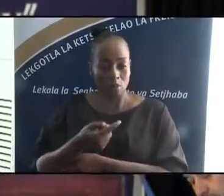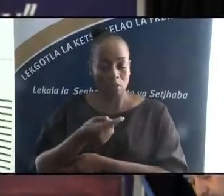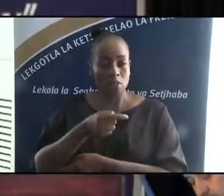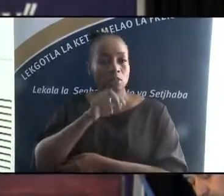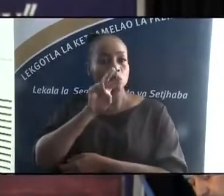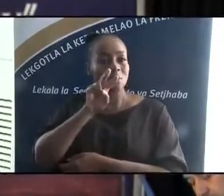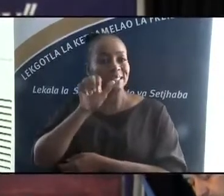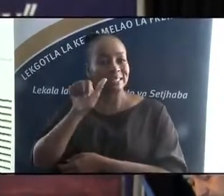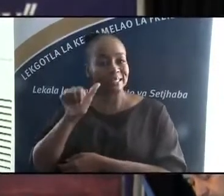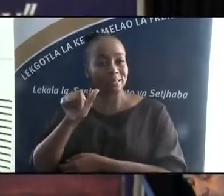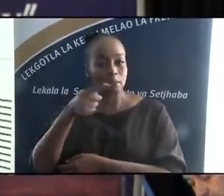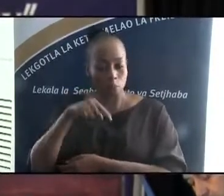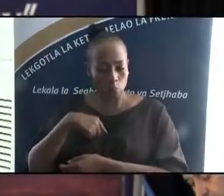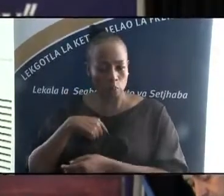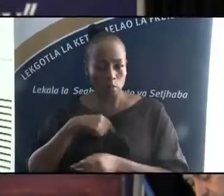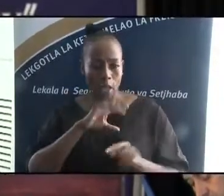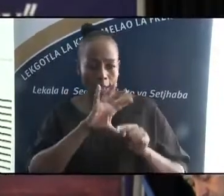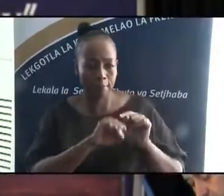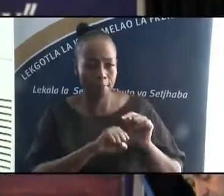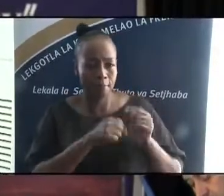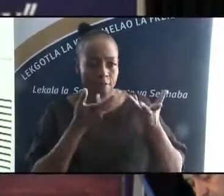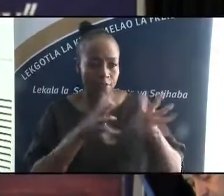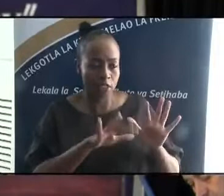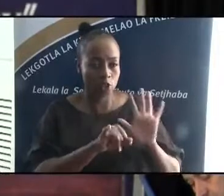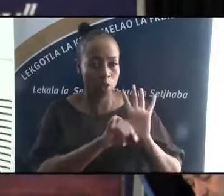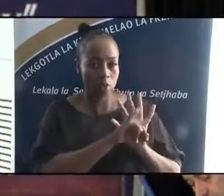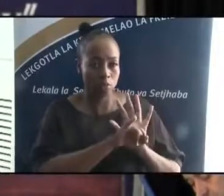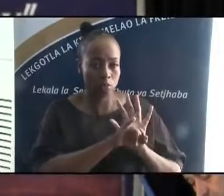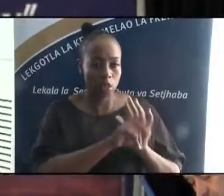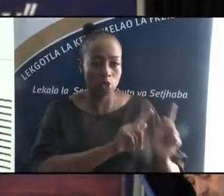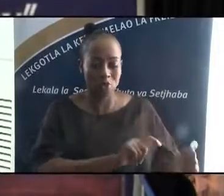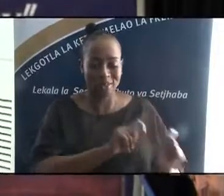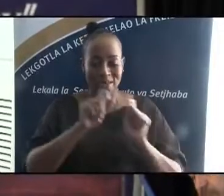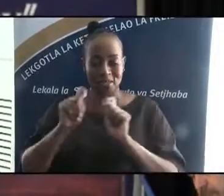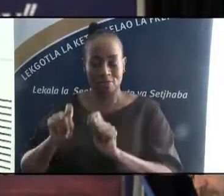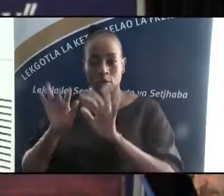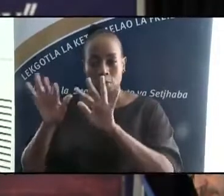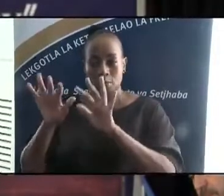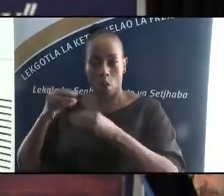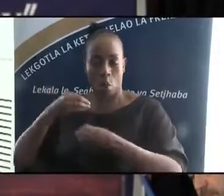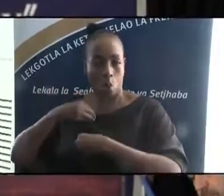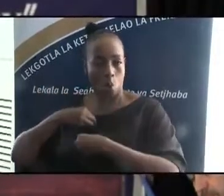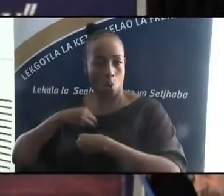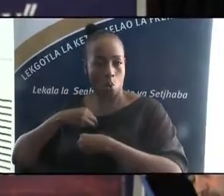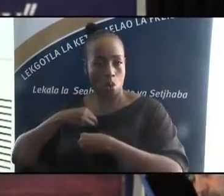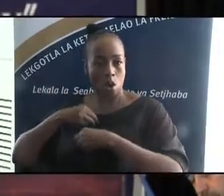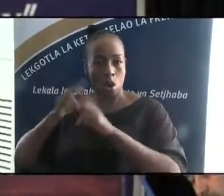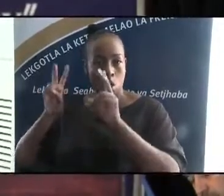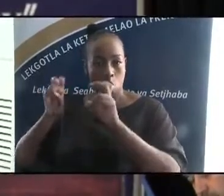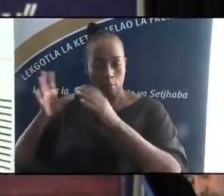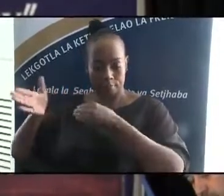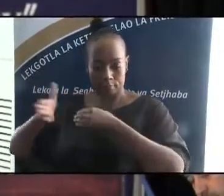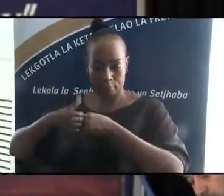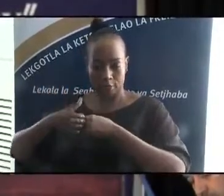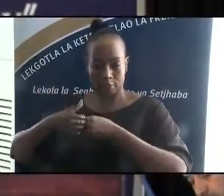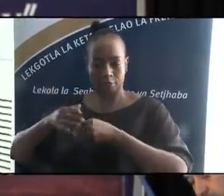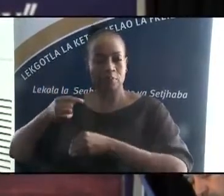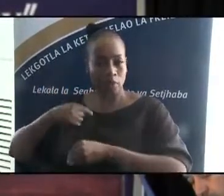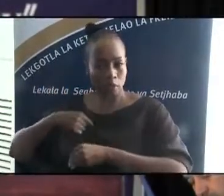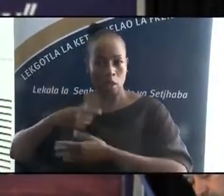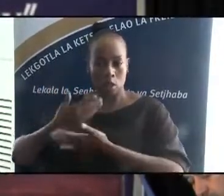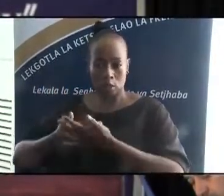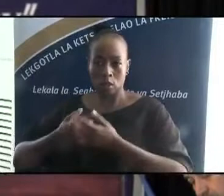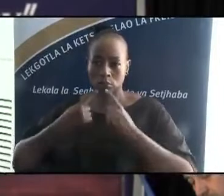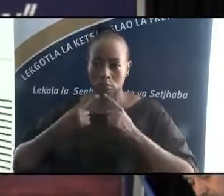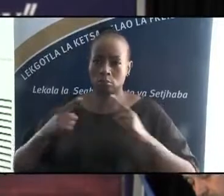2,626 have been earmarked to be transferred to the rightful beneficiaries," close quote. I can tell you, ladies